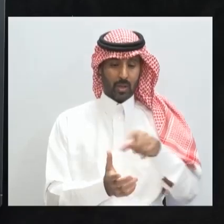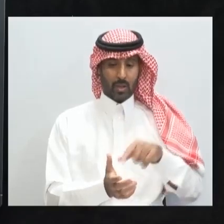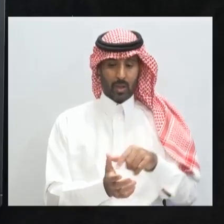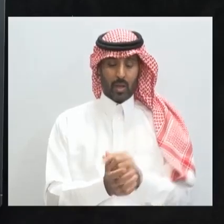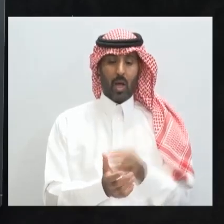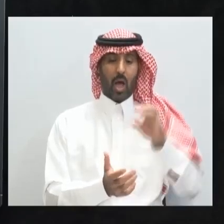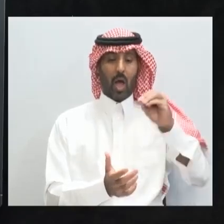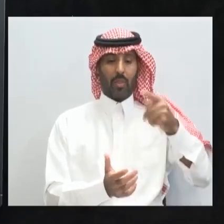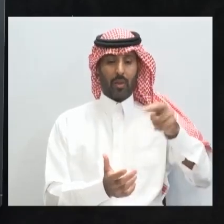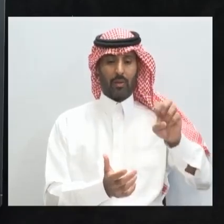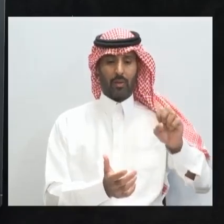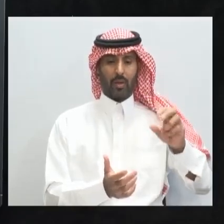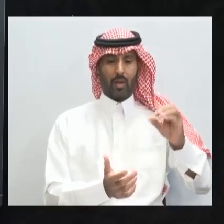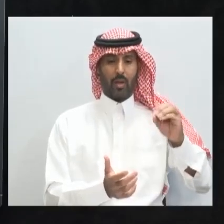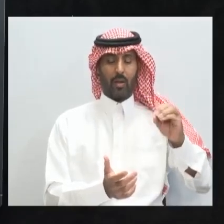We have here, another.